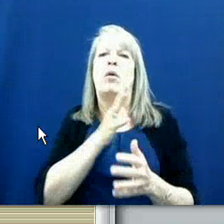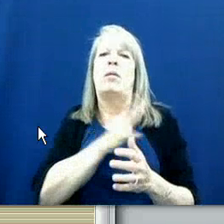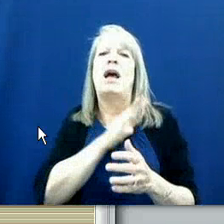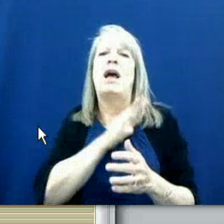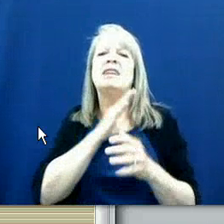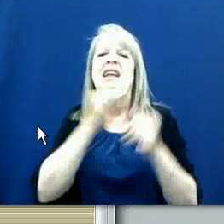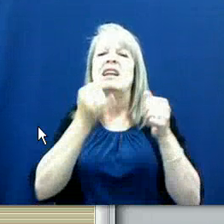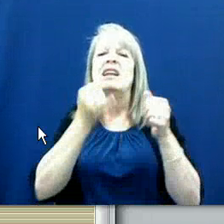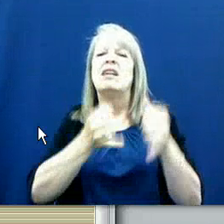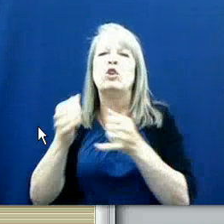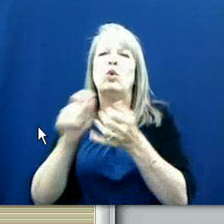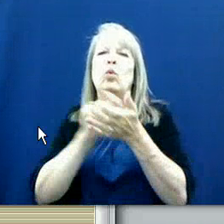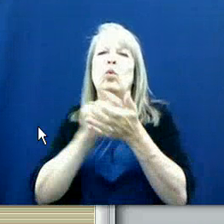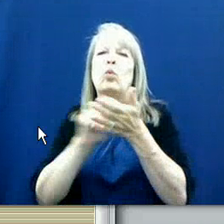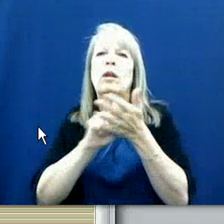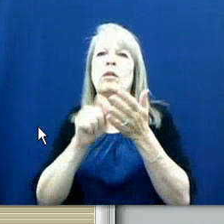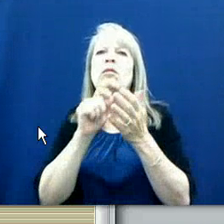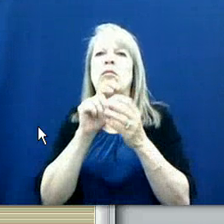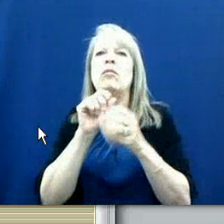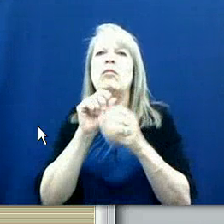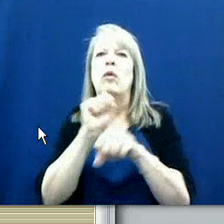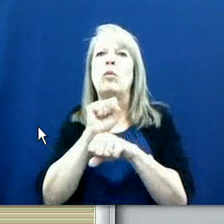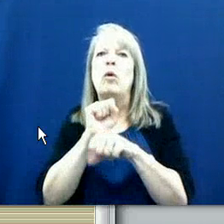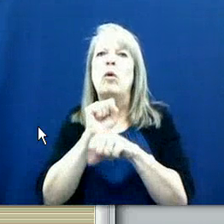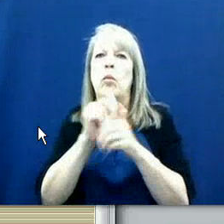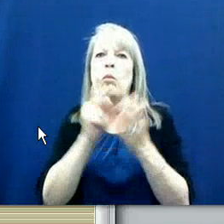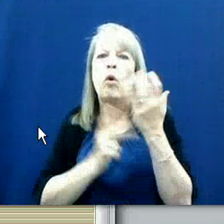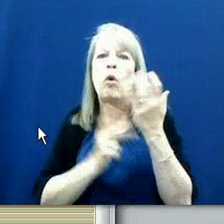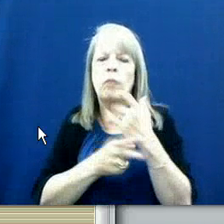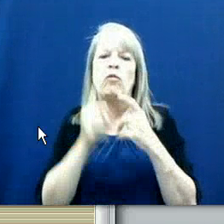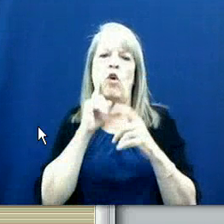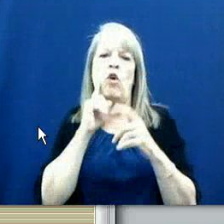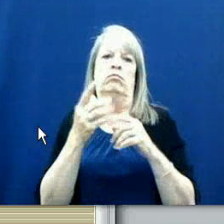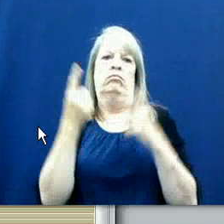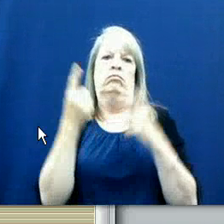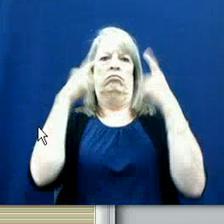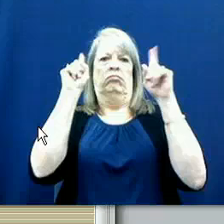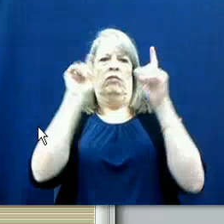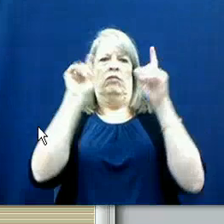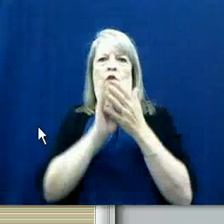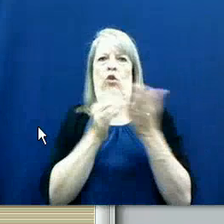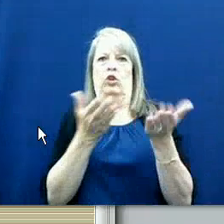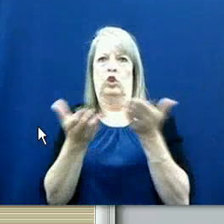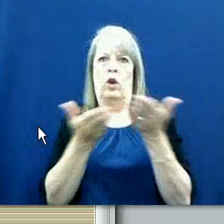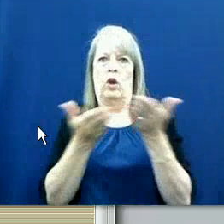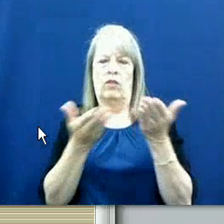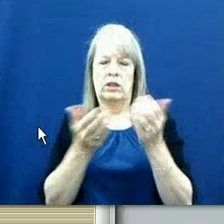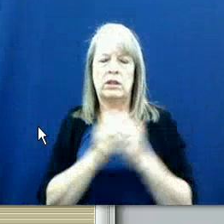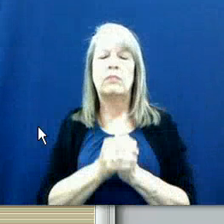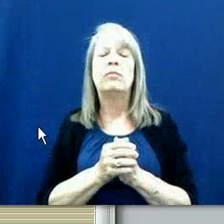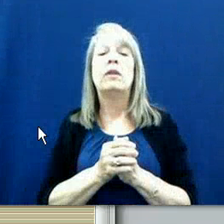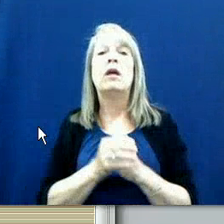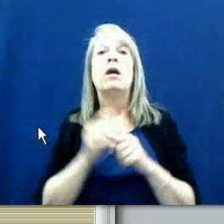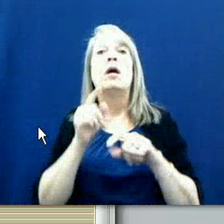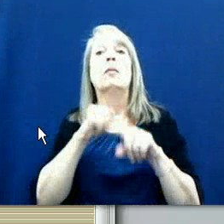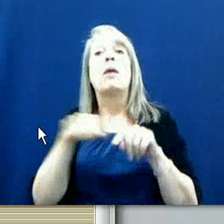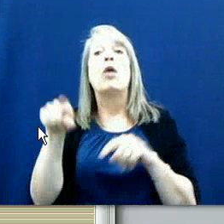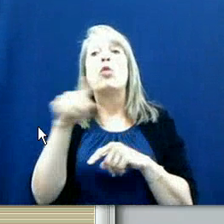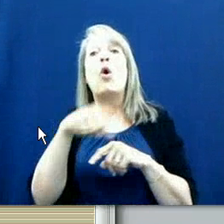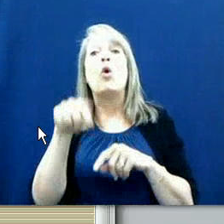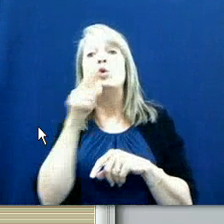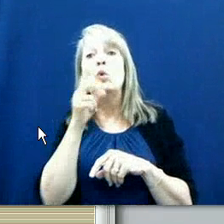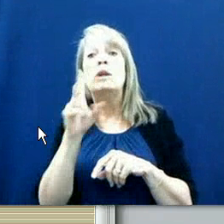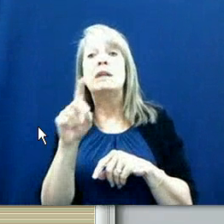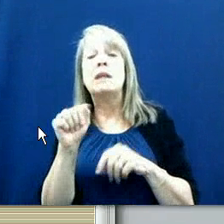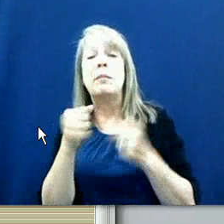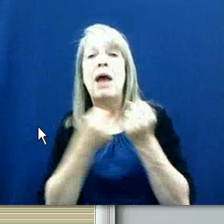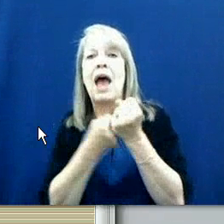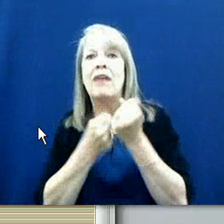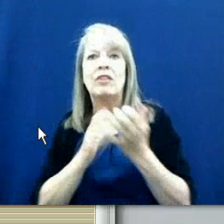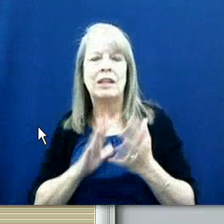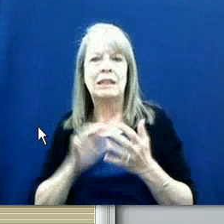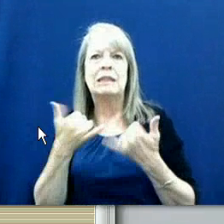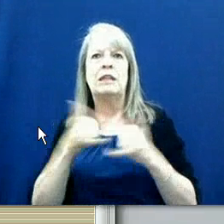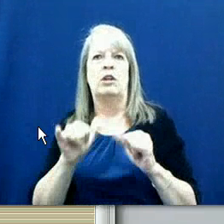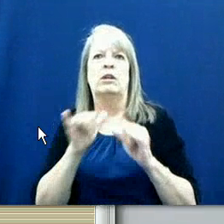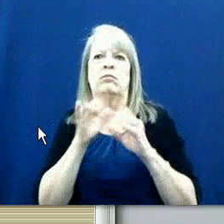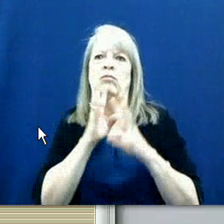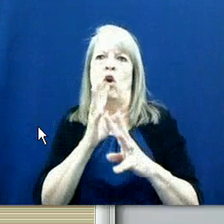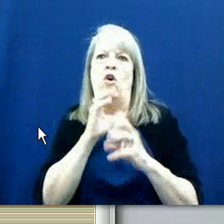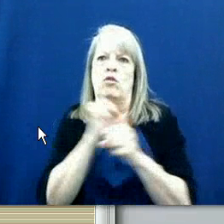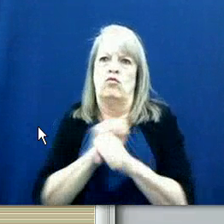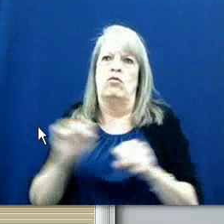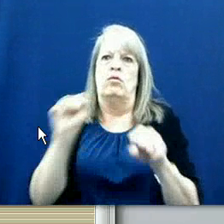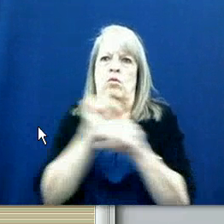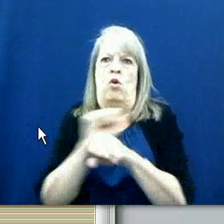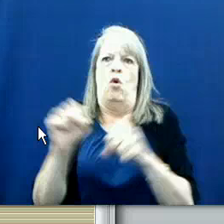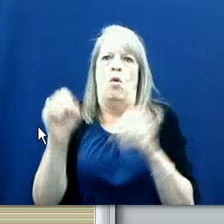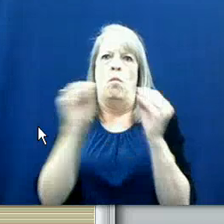to help them develop and carry out those services. Meanwhile, the voices of disability advocates continued to grow. They